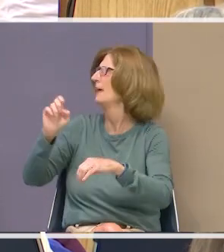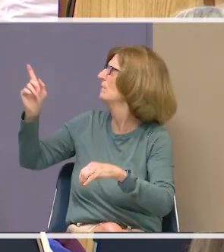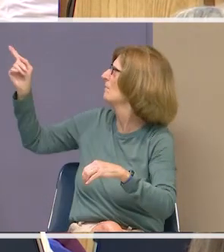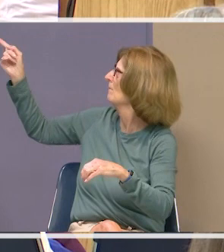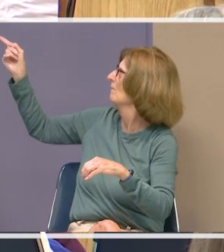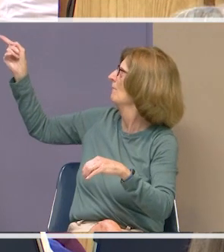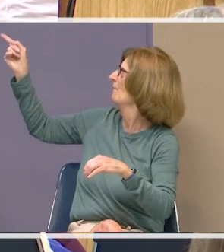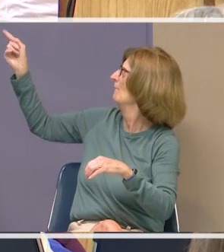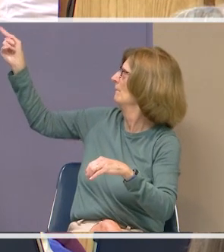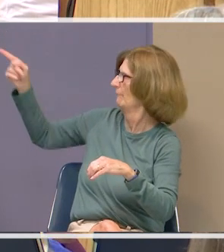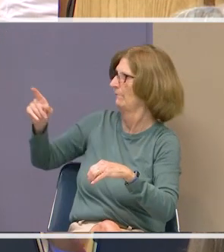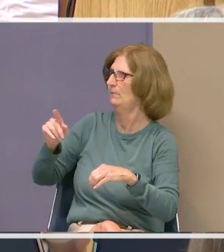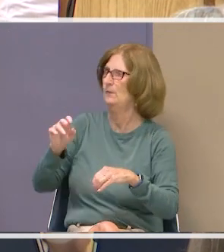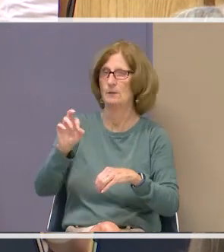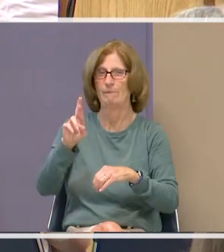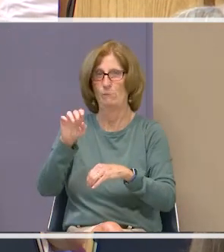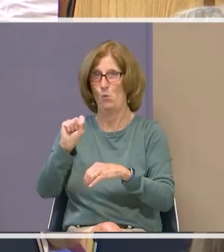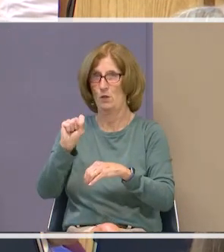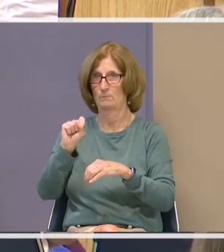and white on Forbes,